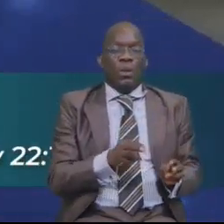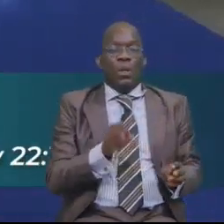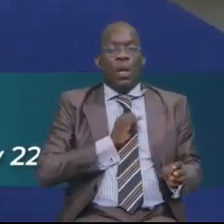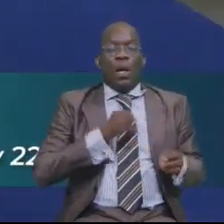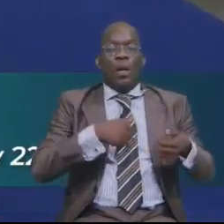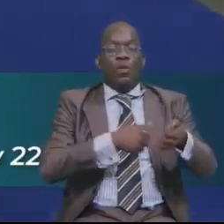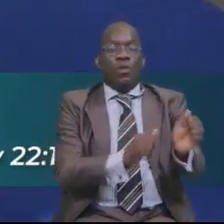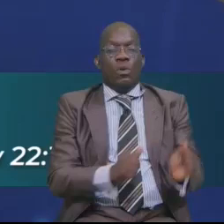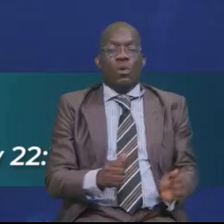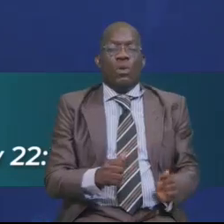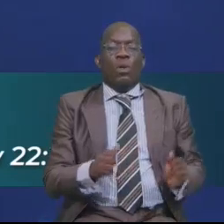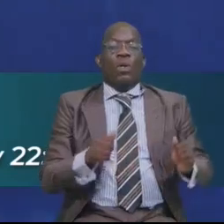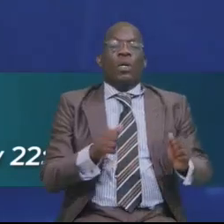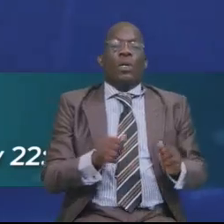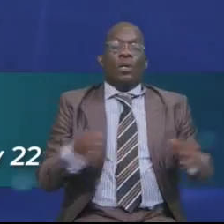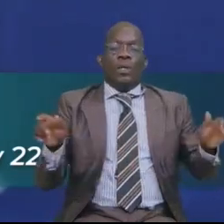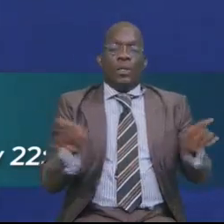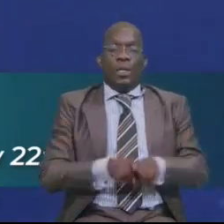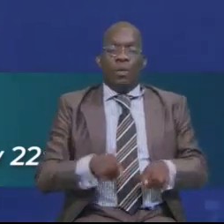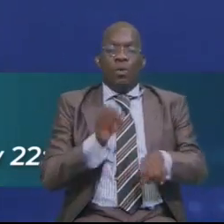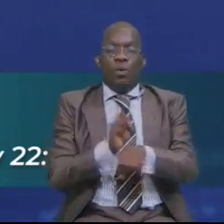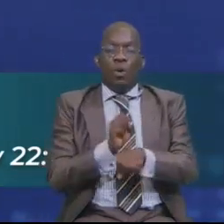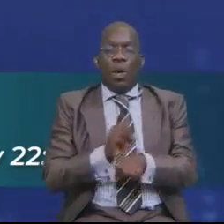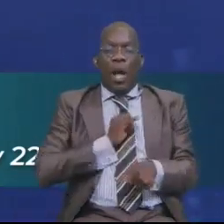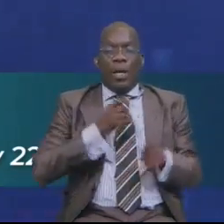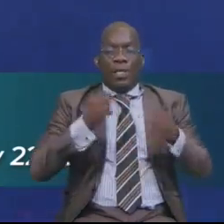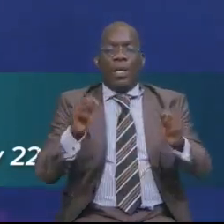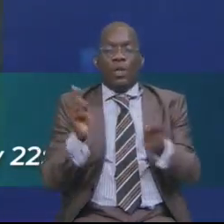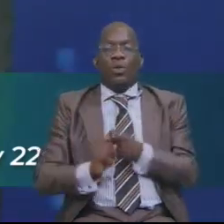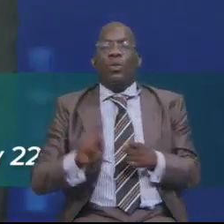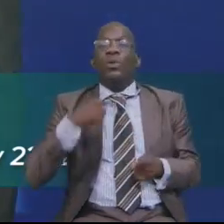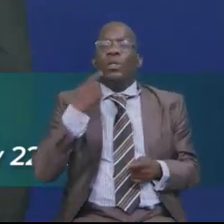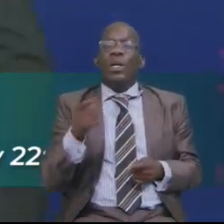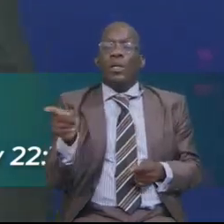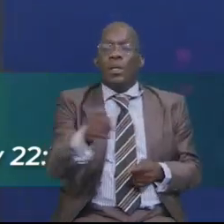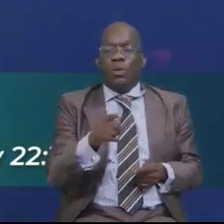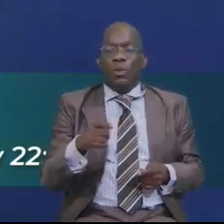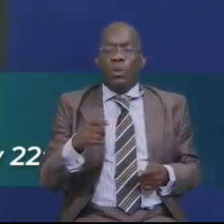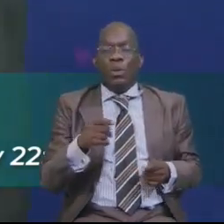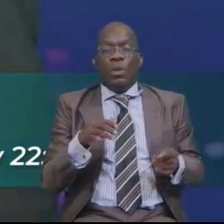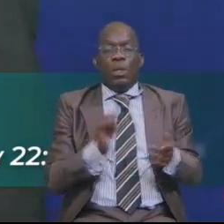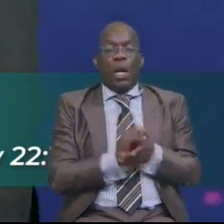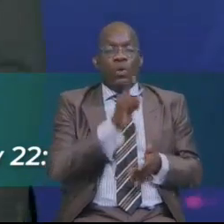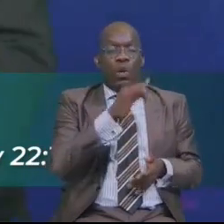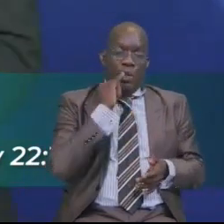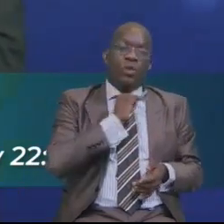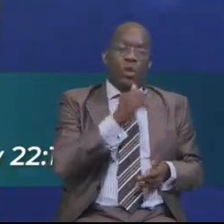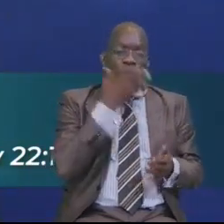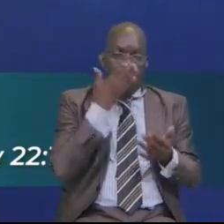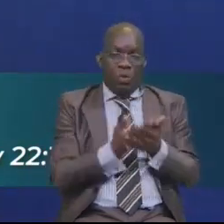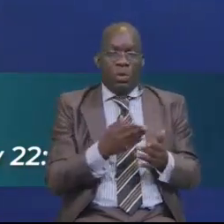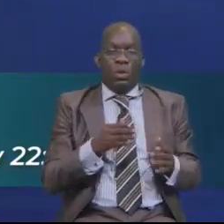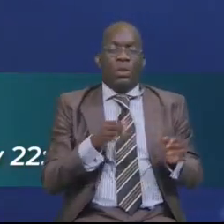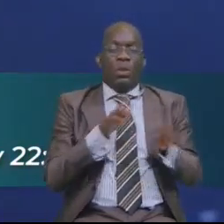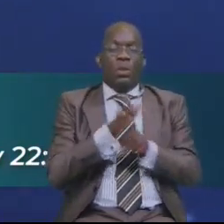same field. And then I am trying to tell them that one is not good enough. That one is not good enough.